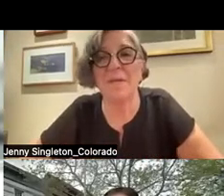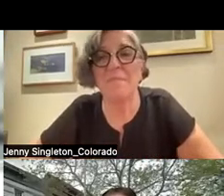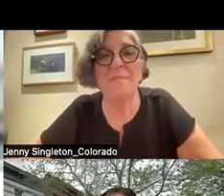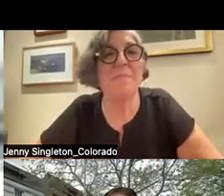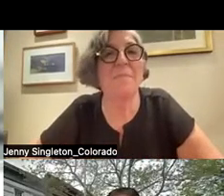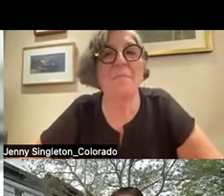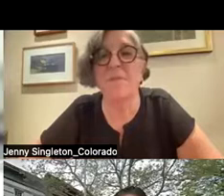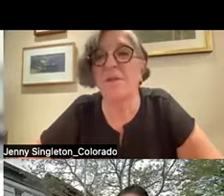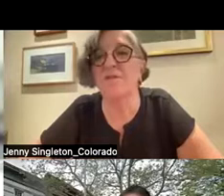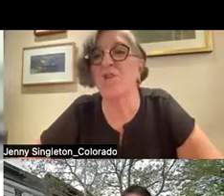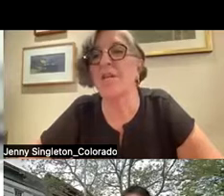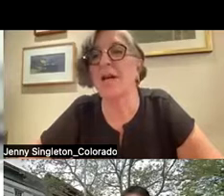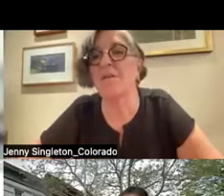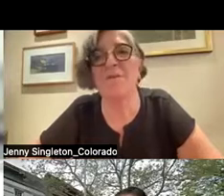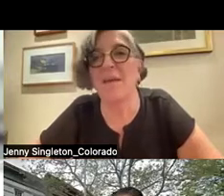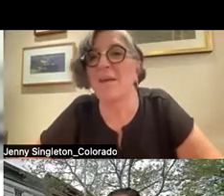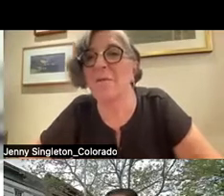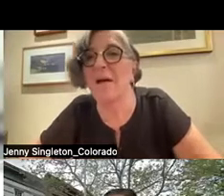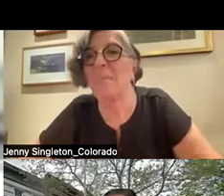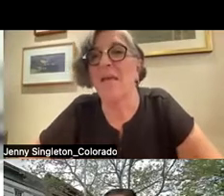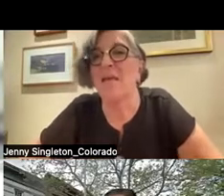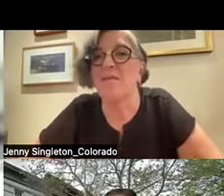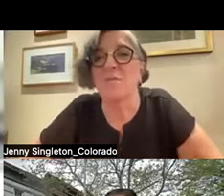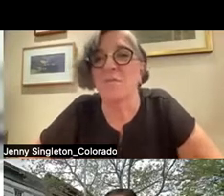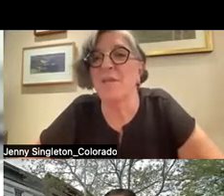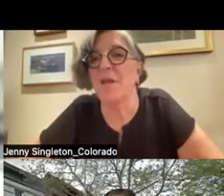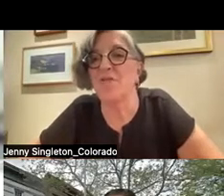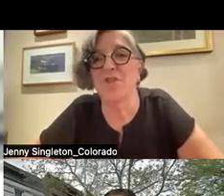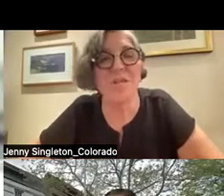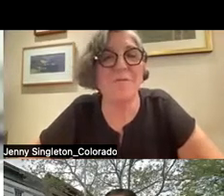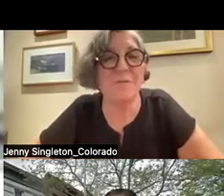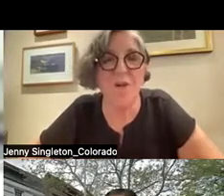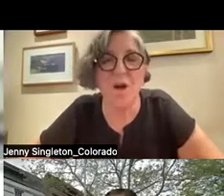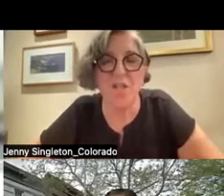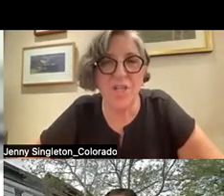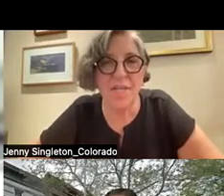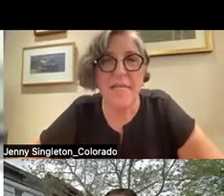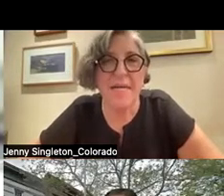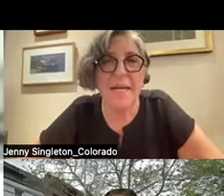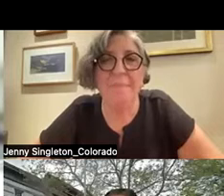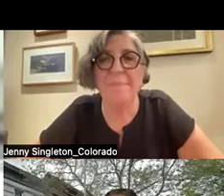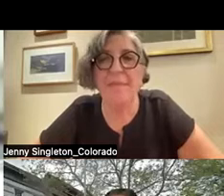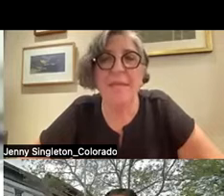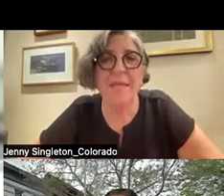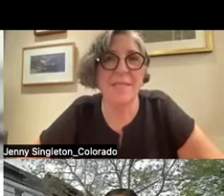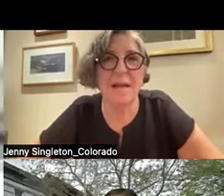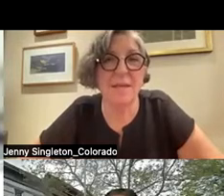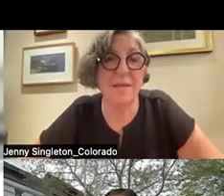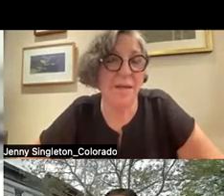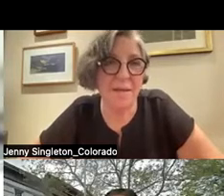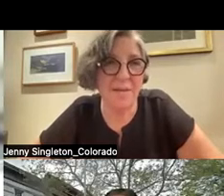So the notion, oh, thank you. So the notion of phonology